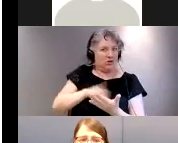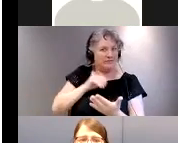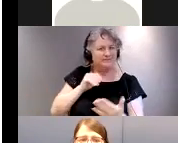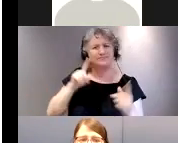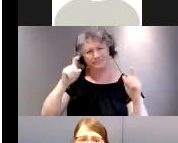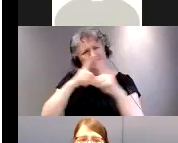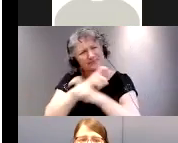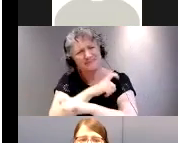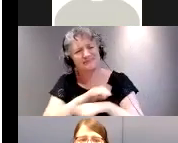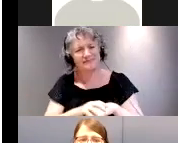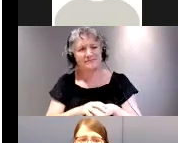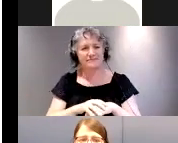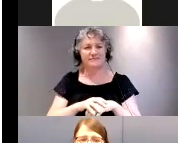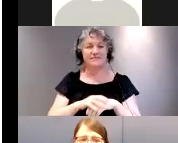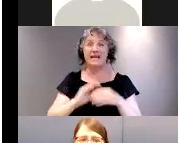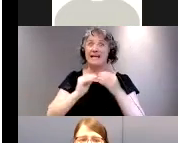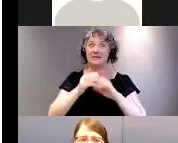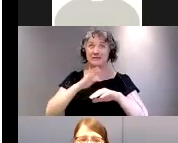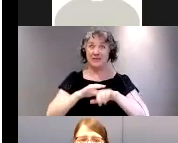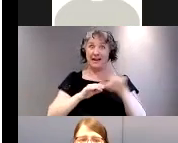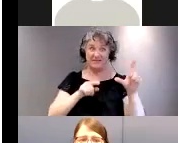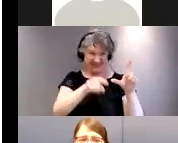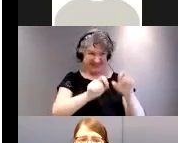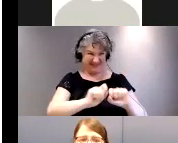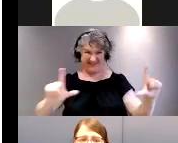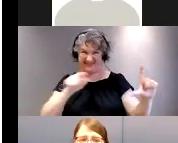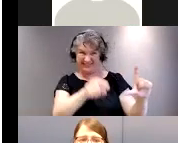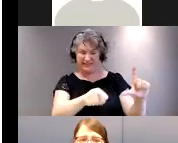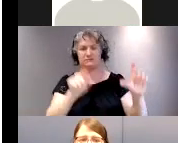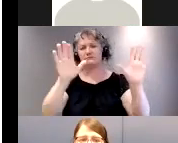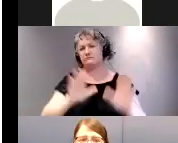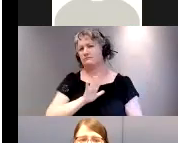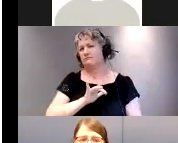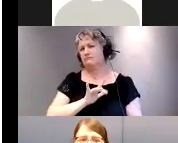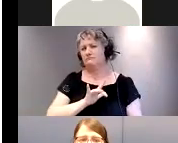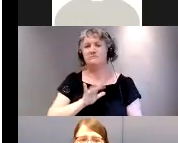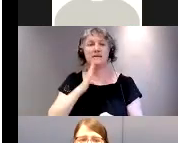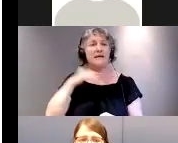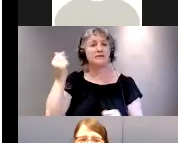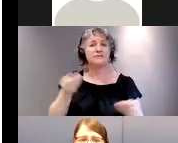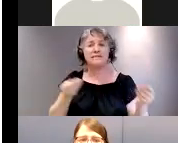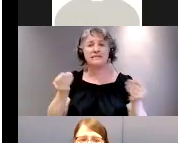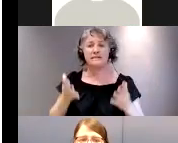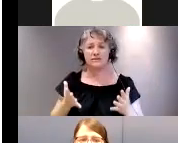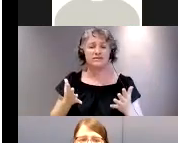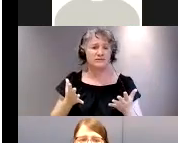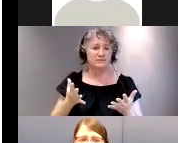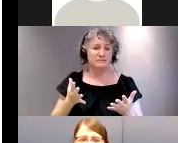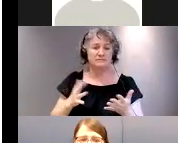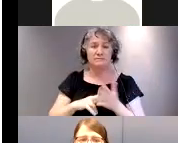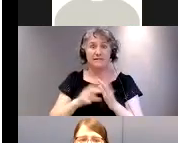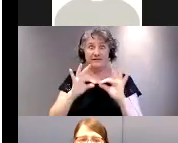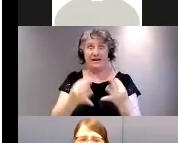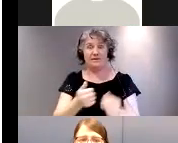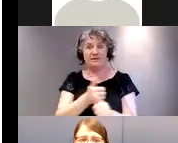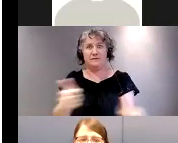on the left-hand side, I think are great, because I think elder mediation in a lot of ways, since it's putting the self-determination back on the families, is